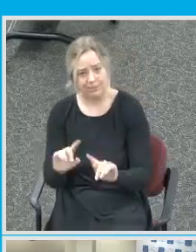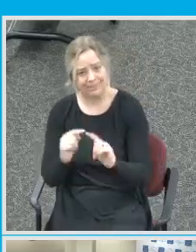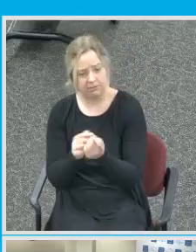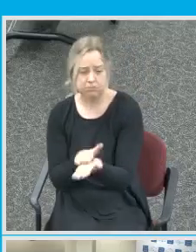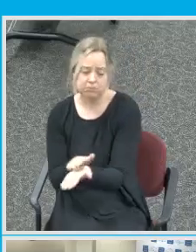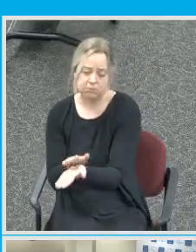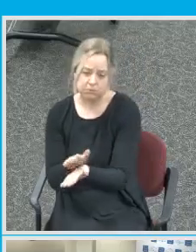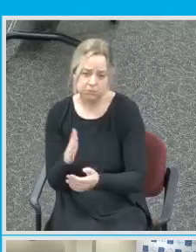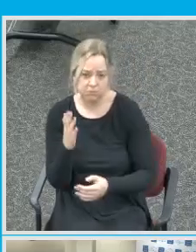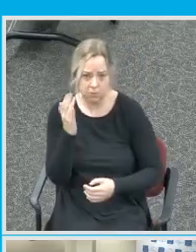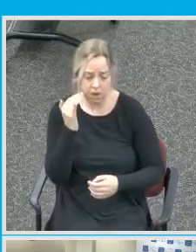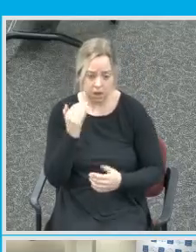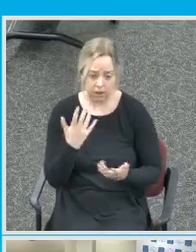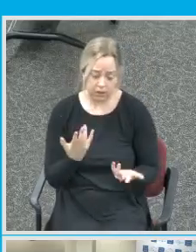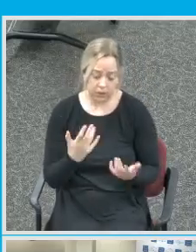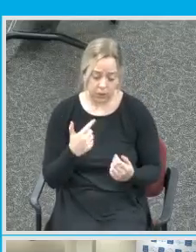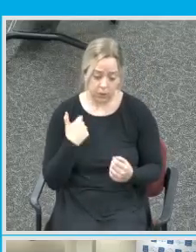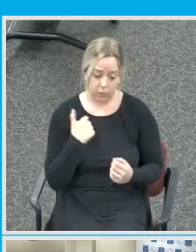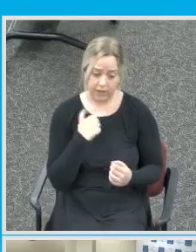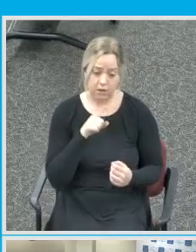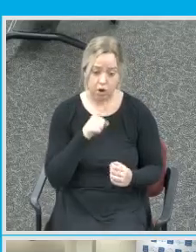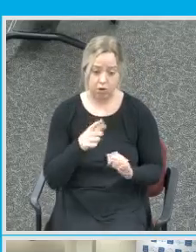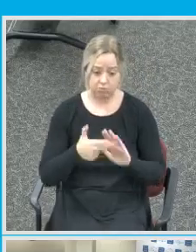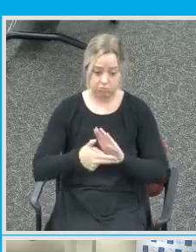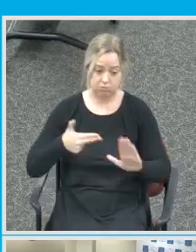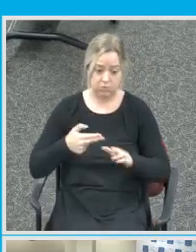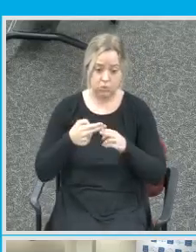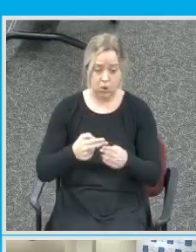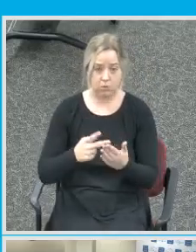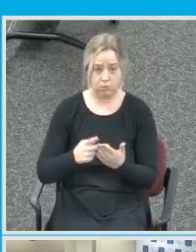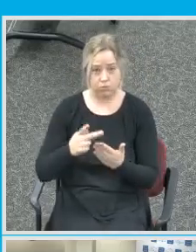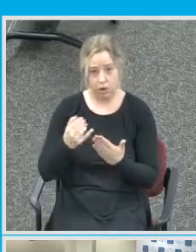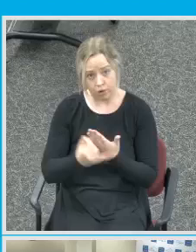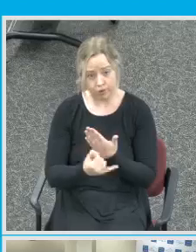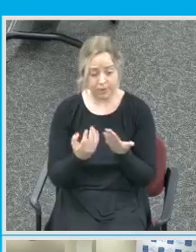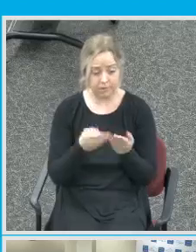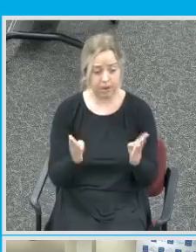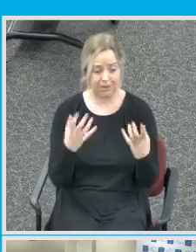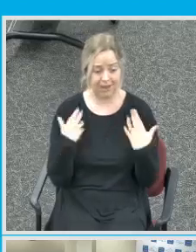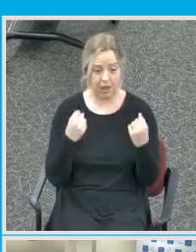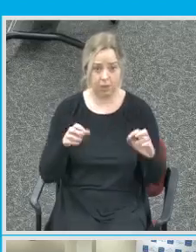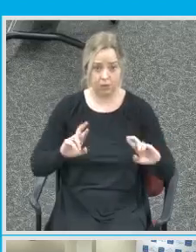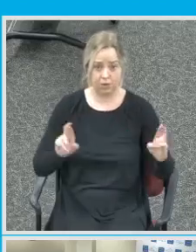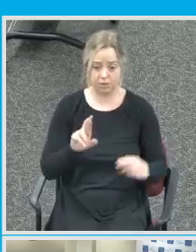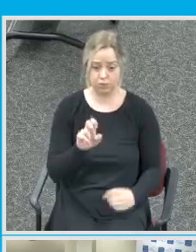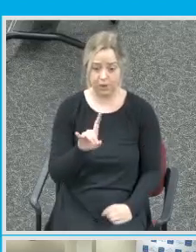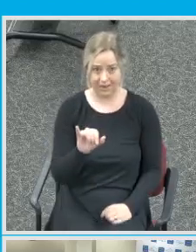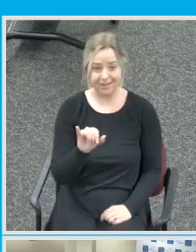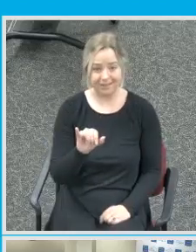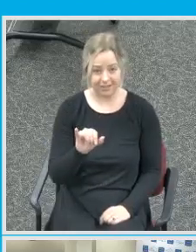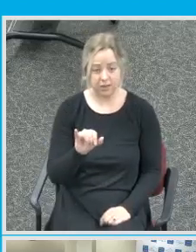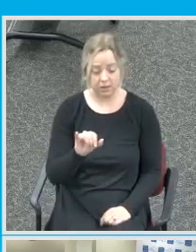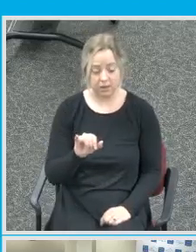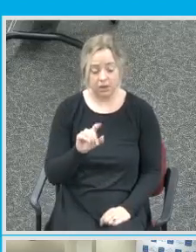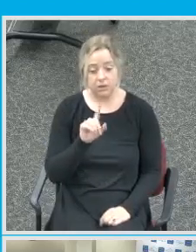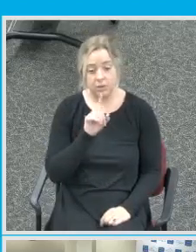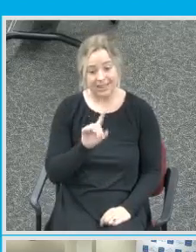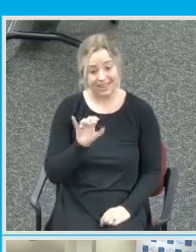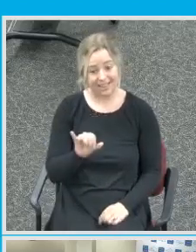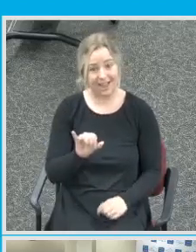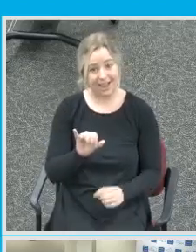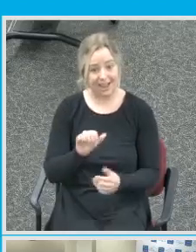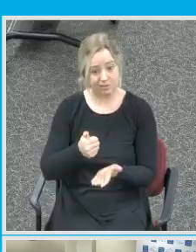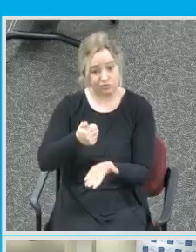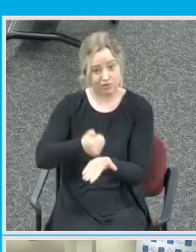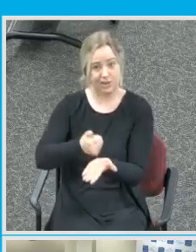because we are designated as a Project Public Health Ready, which is a kind of an accreditation